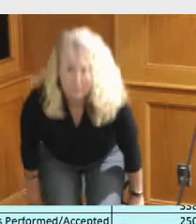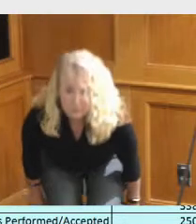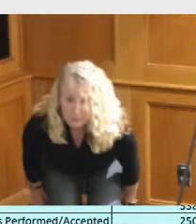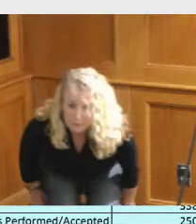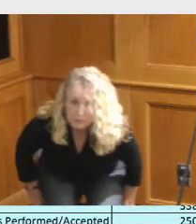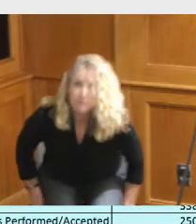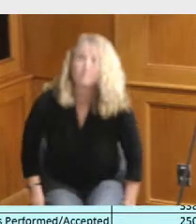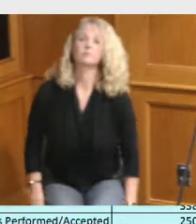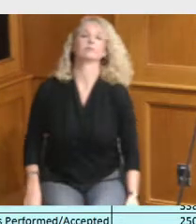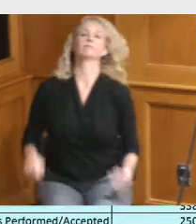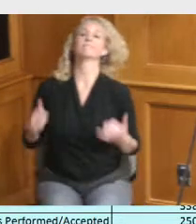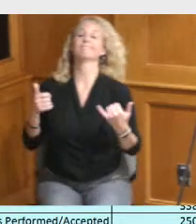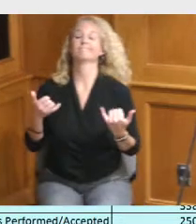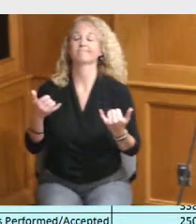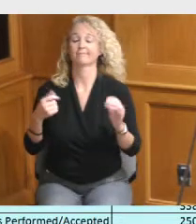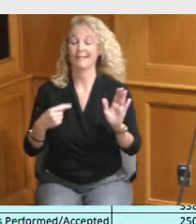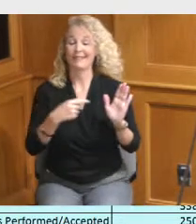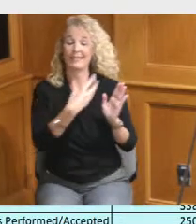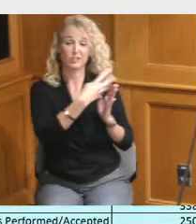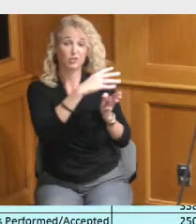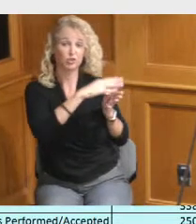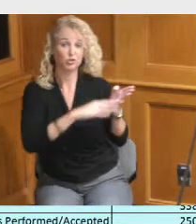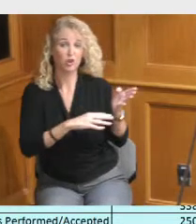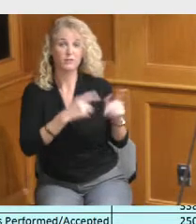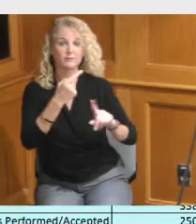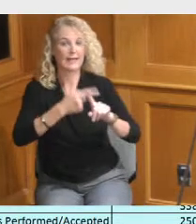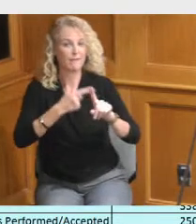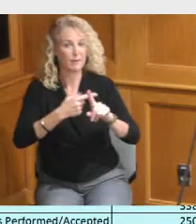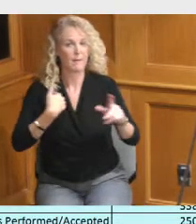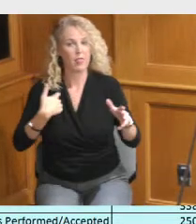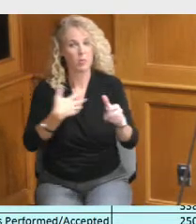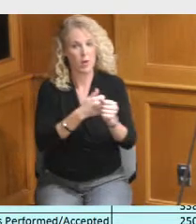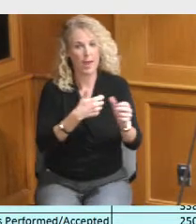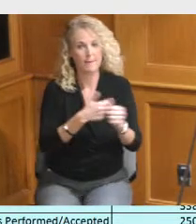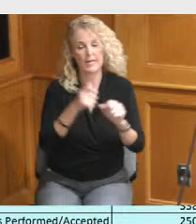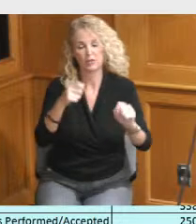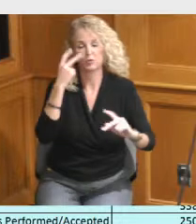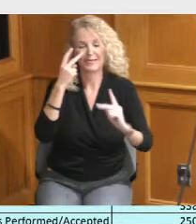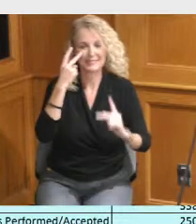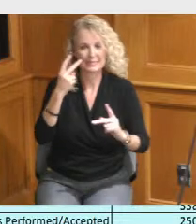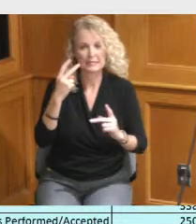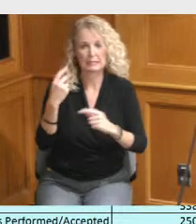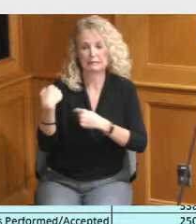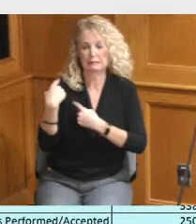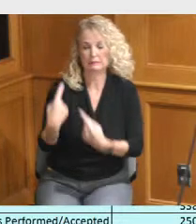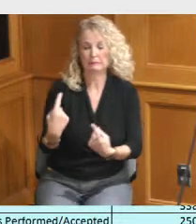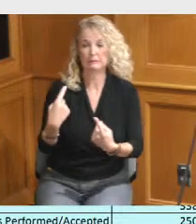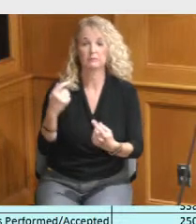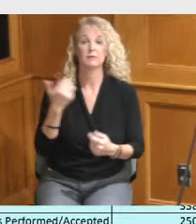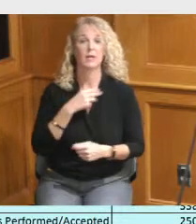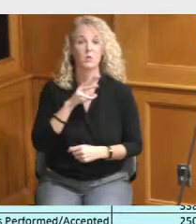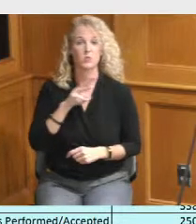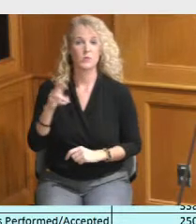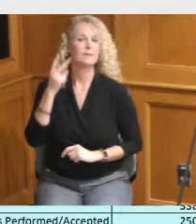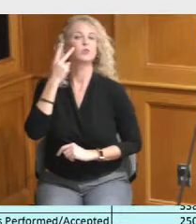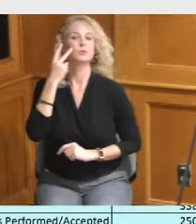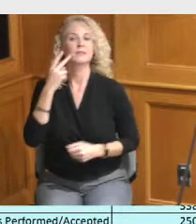so we're tracking the annual activities here, but on our website you can see the